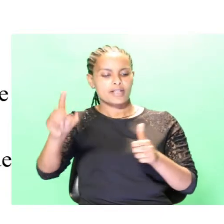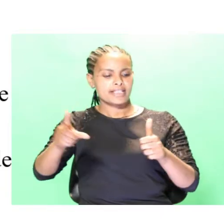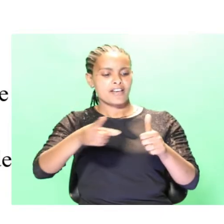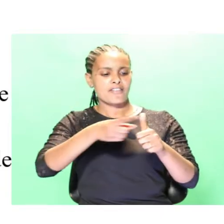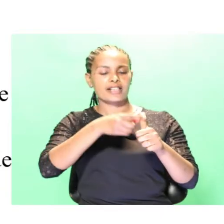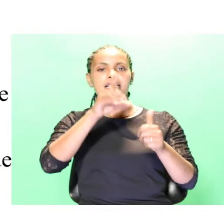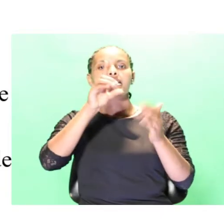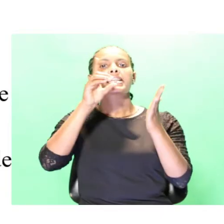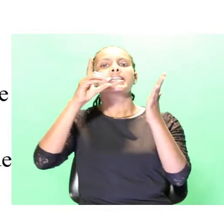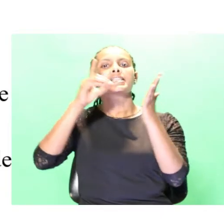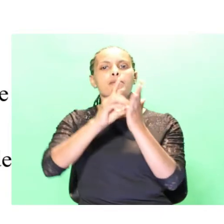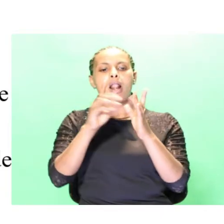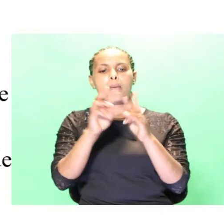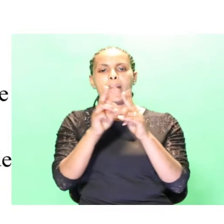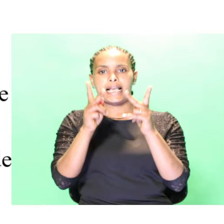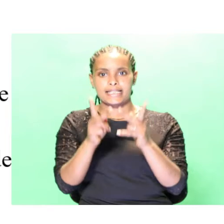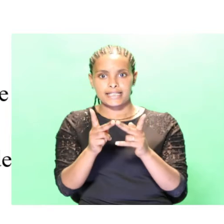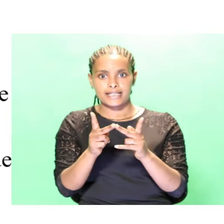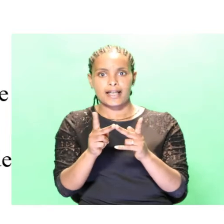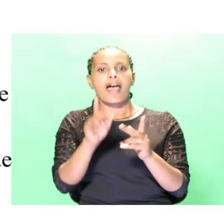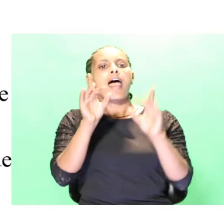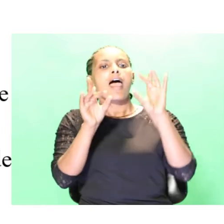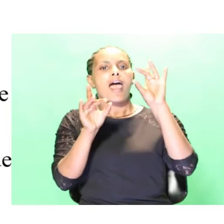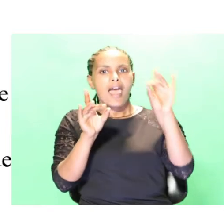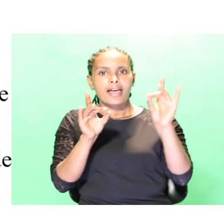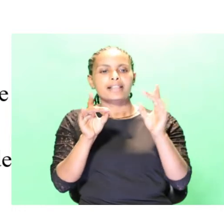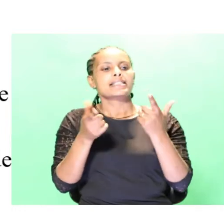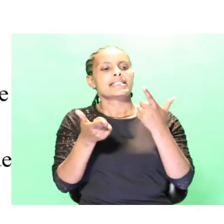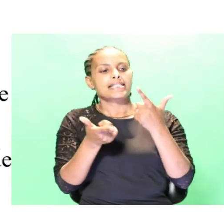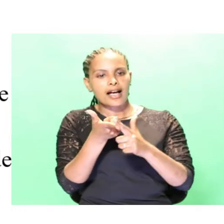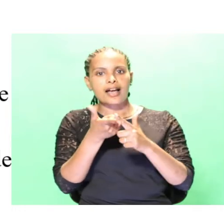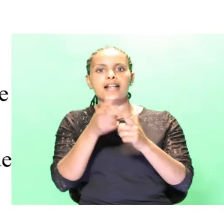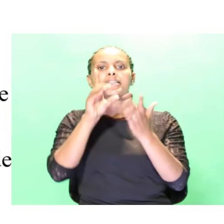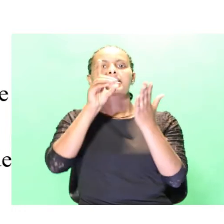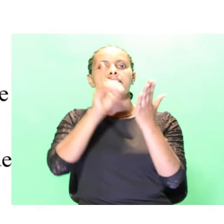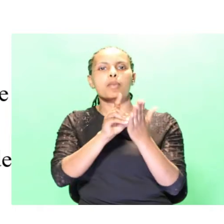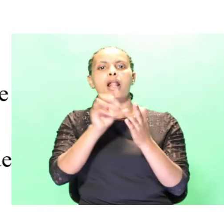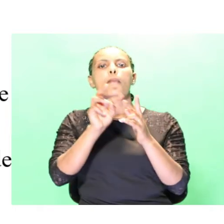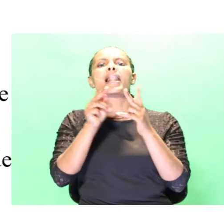first decimal place. 8 is the second